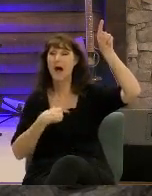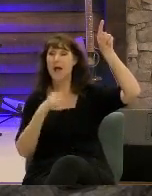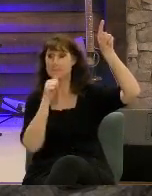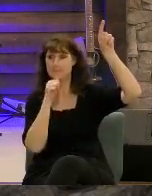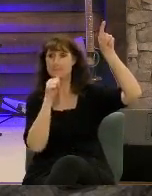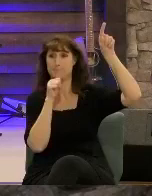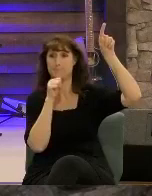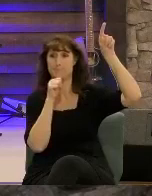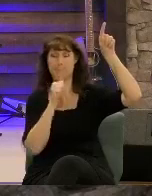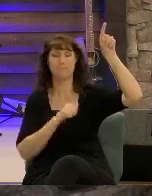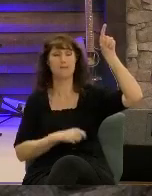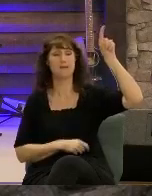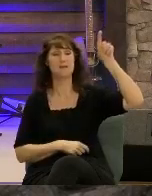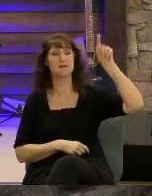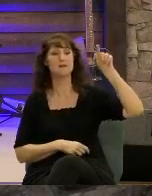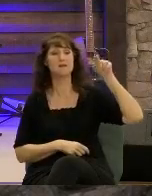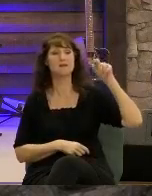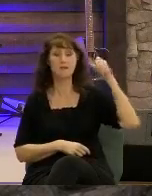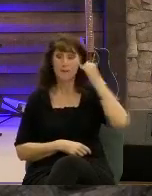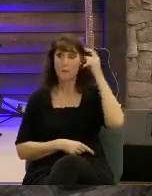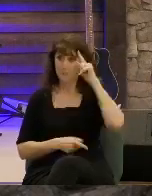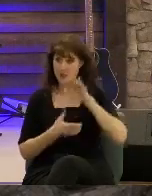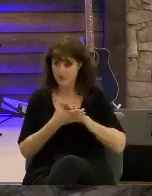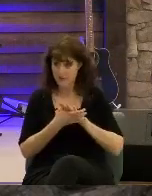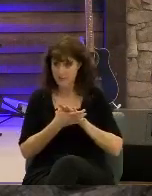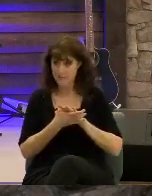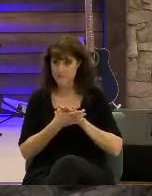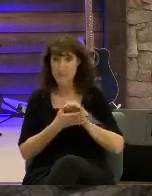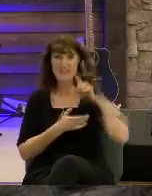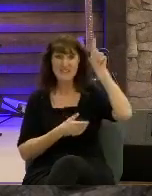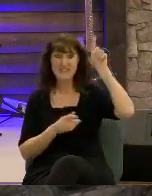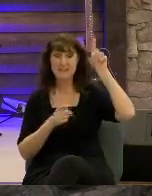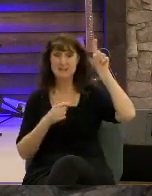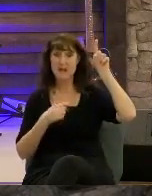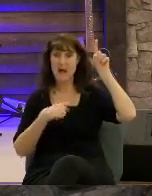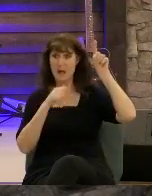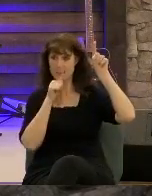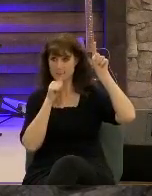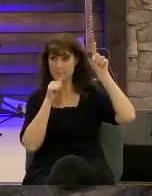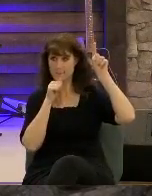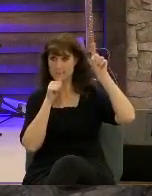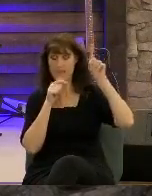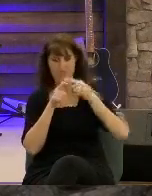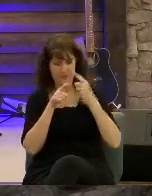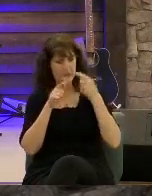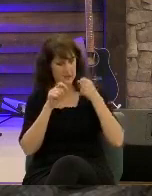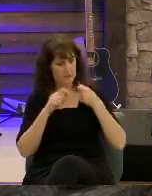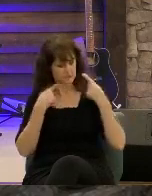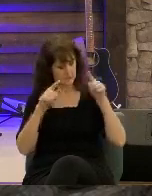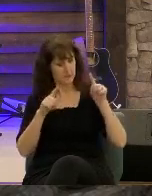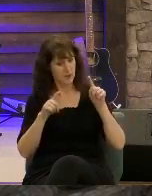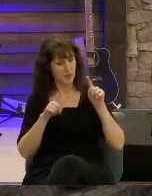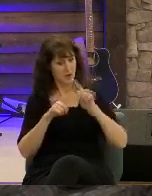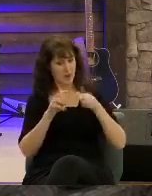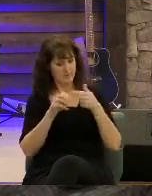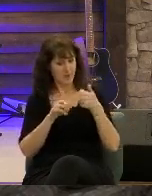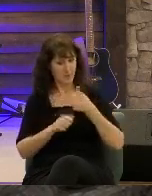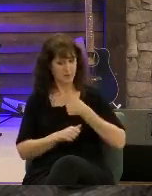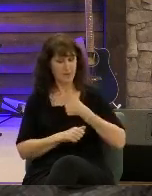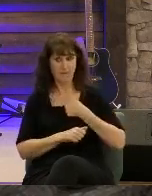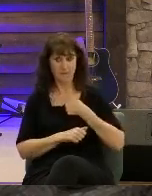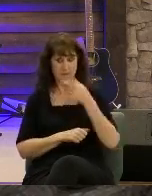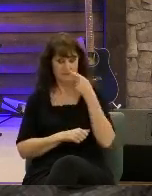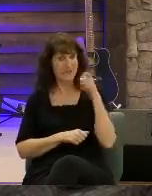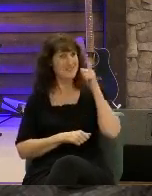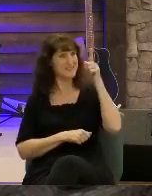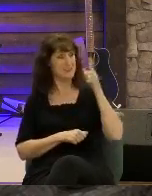that He is the I am and that He is to us, then we can declare these I ams about ourselves, right? Because He is